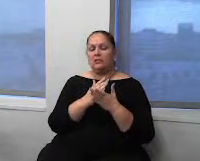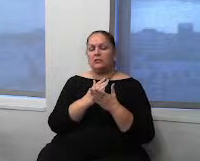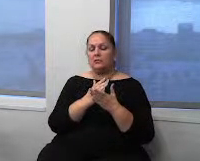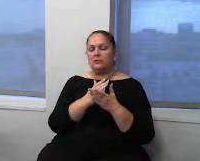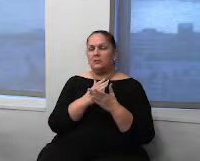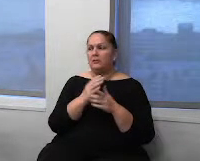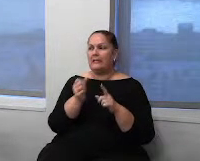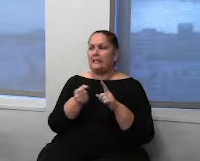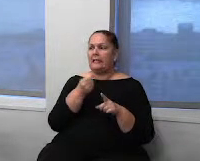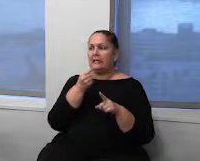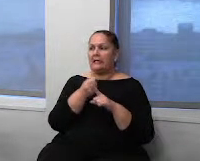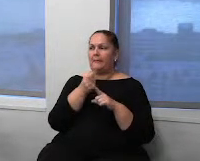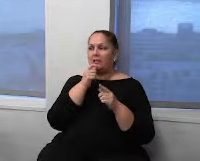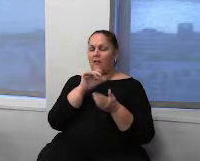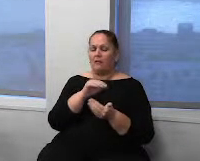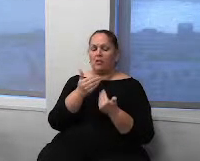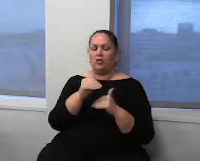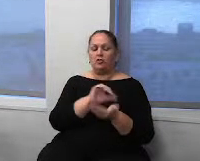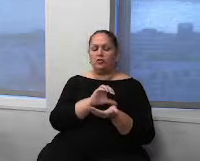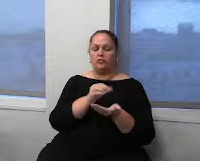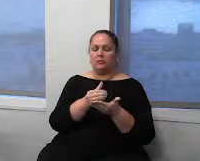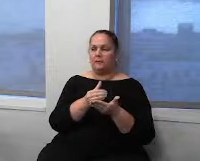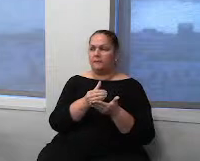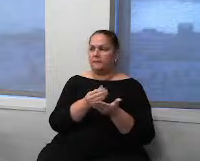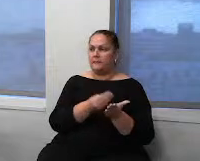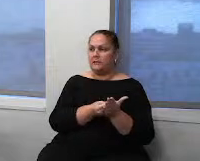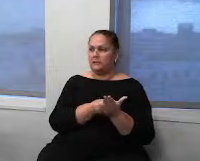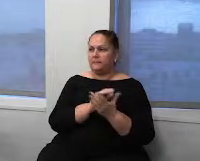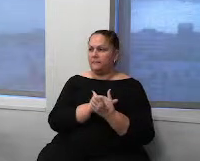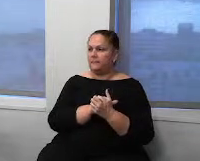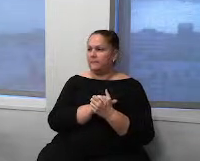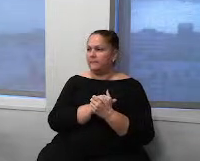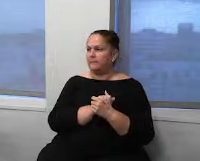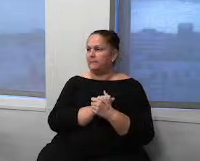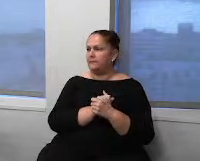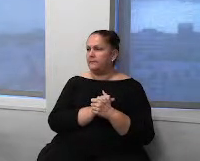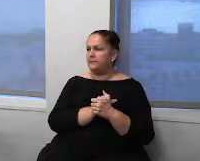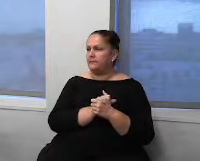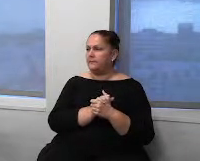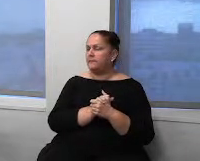a section, impact of constrained budget.